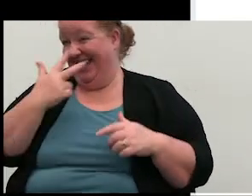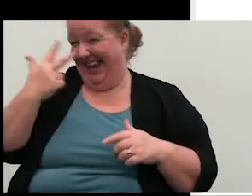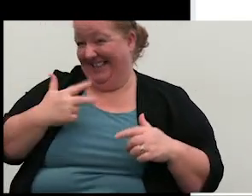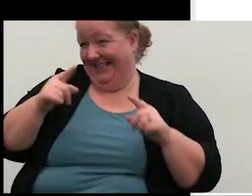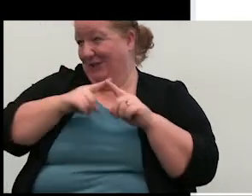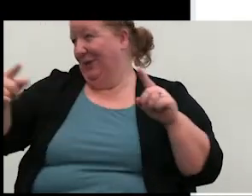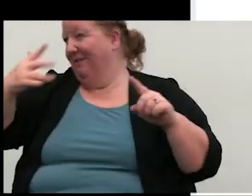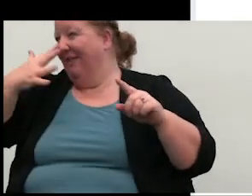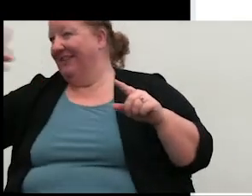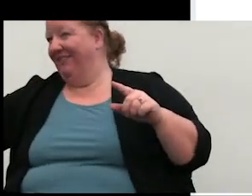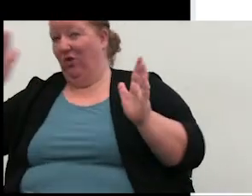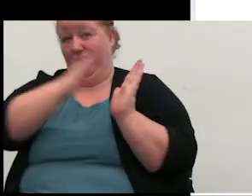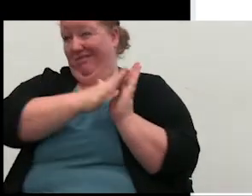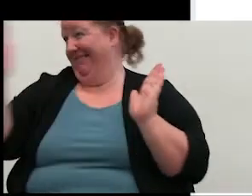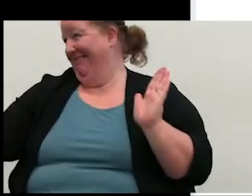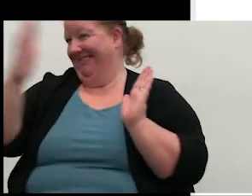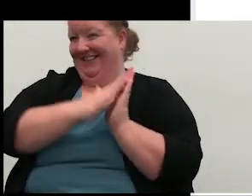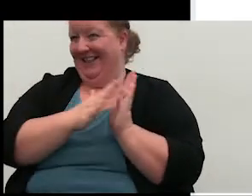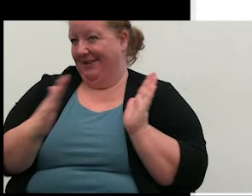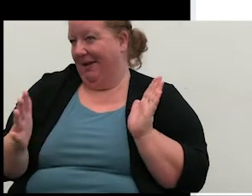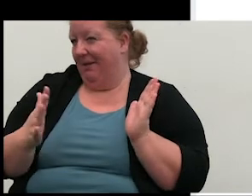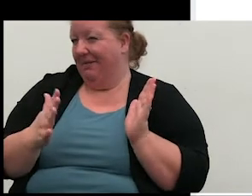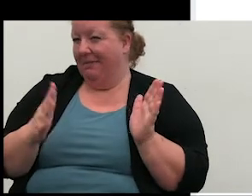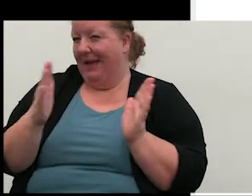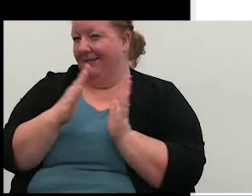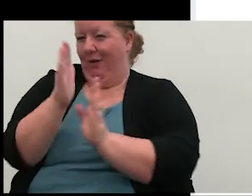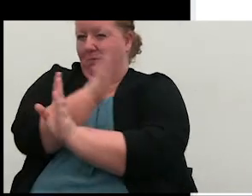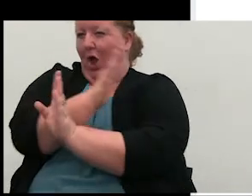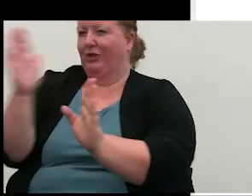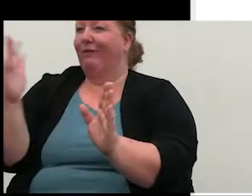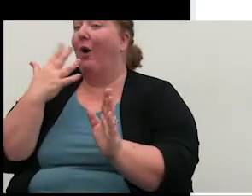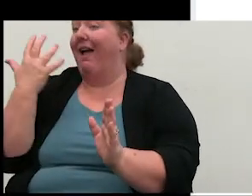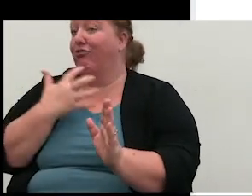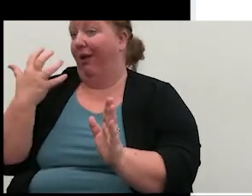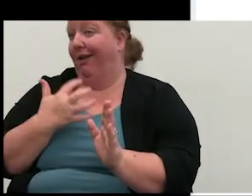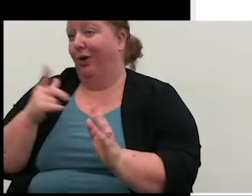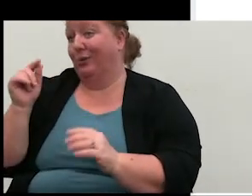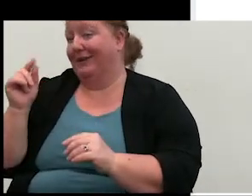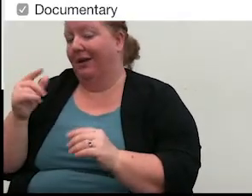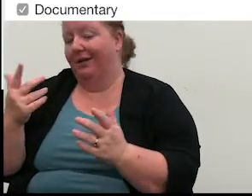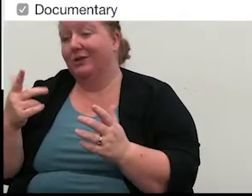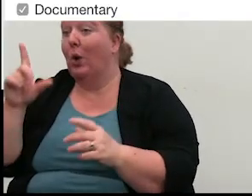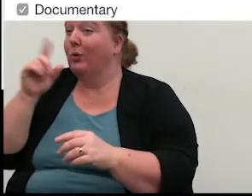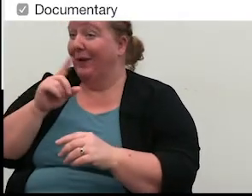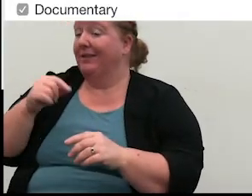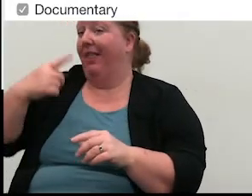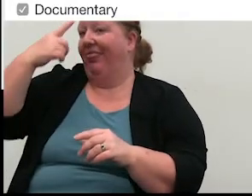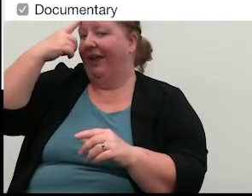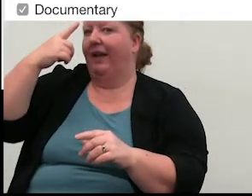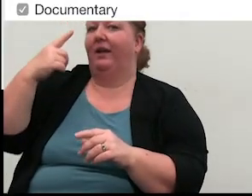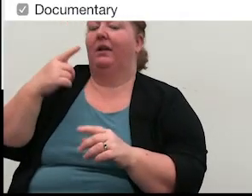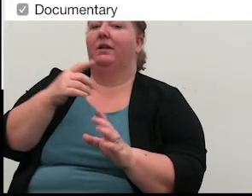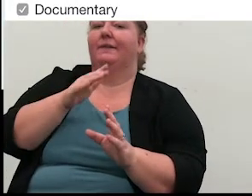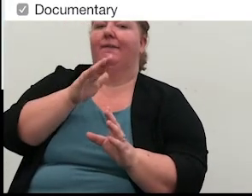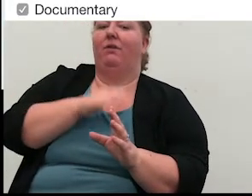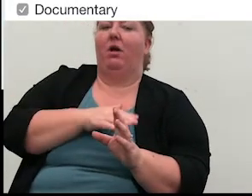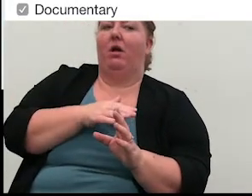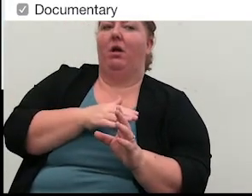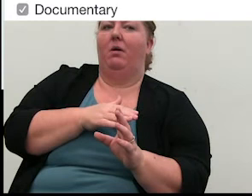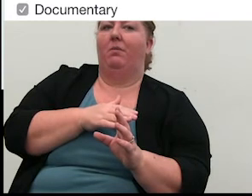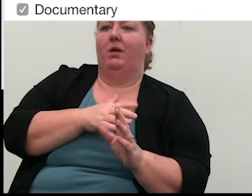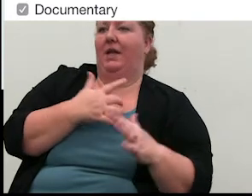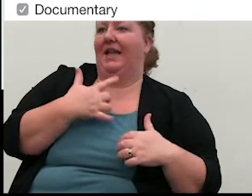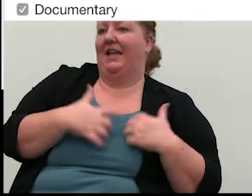A pretty big margin for error, but they do get it right. And Twitter, I think, goes from